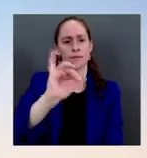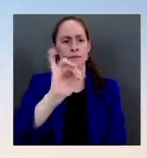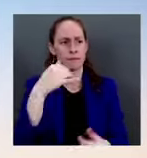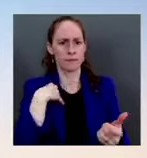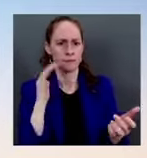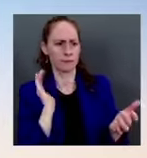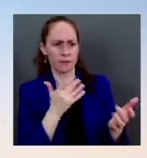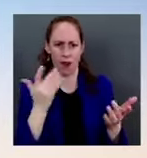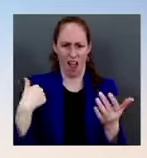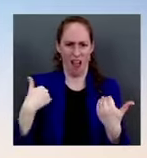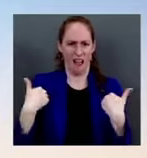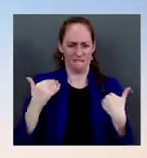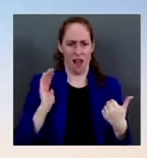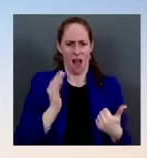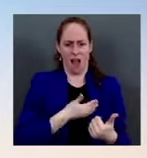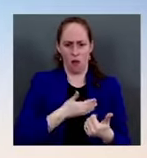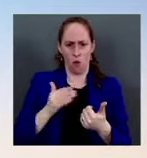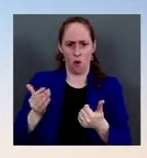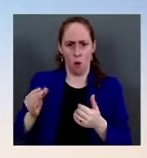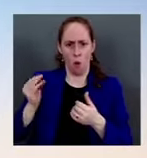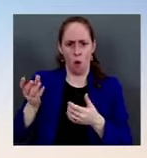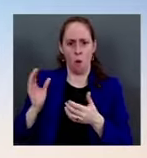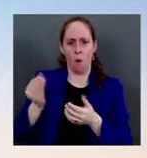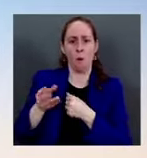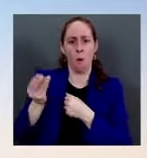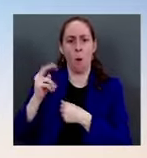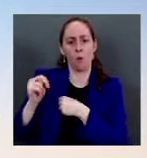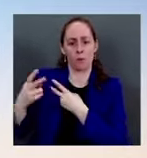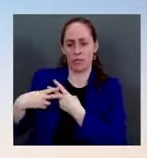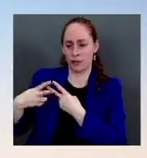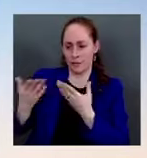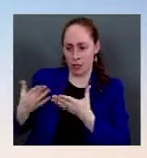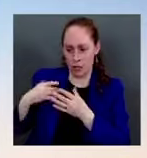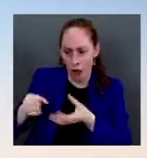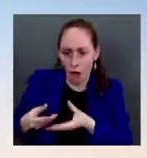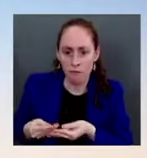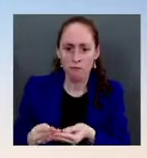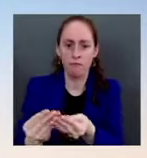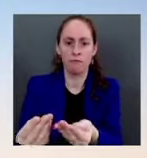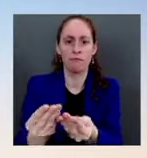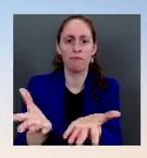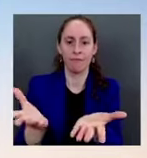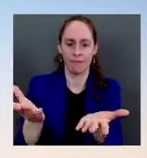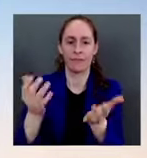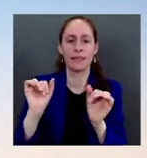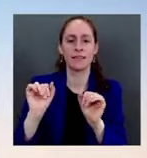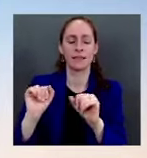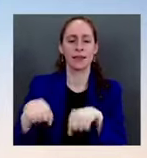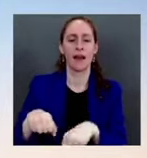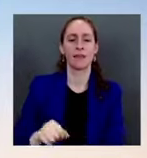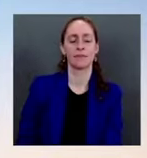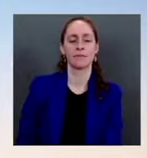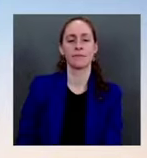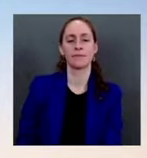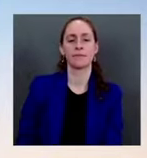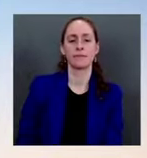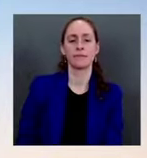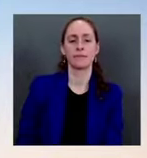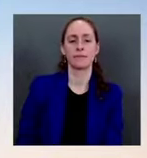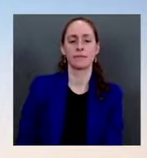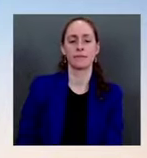have certainly taken a lot of our focus has certainly been on addressing bottlenecks. And we believe that will have a positive impact, as we're already